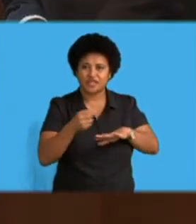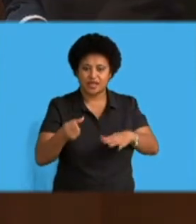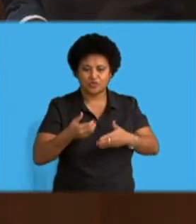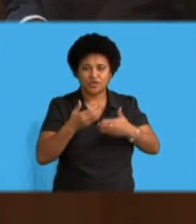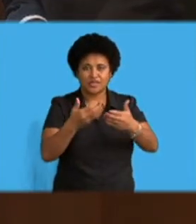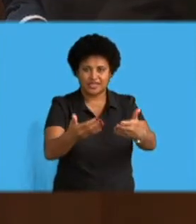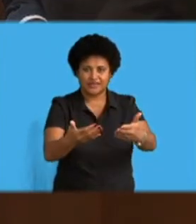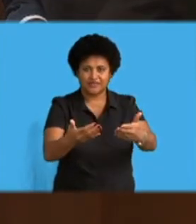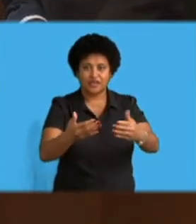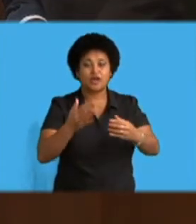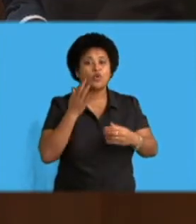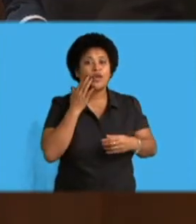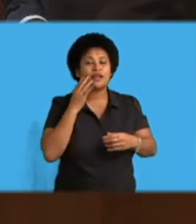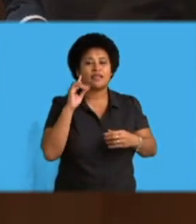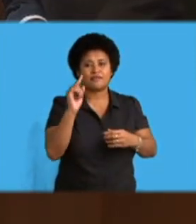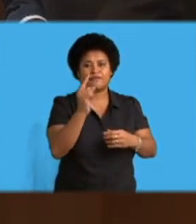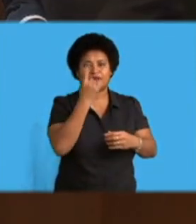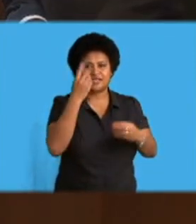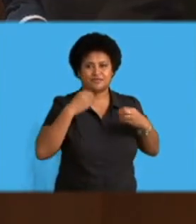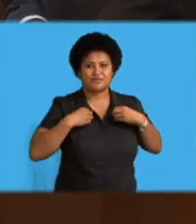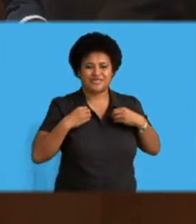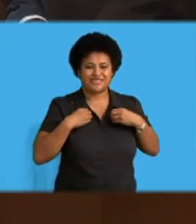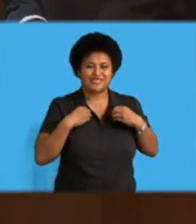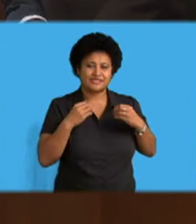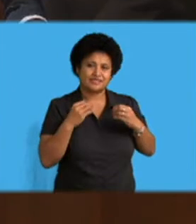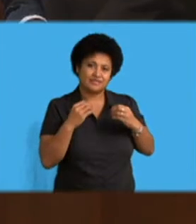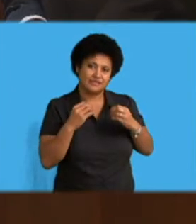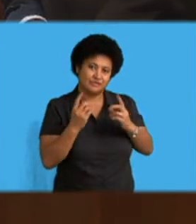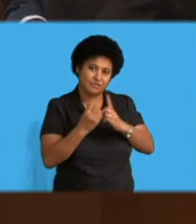Business Committee meeting on the 6th of May 2017.